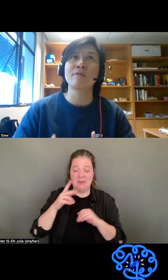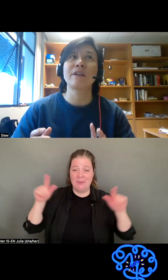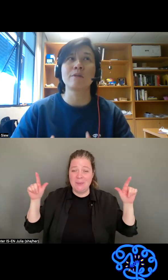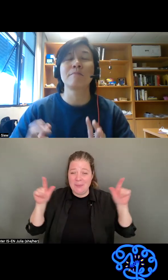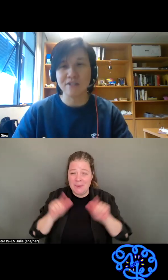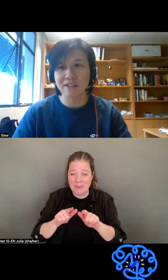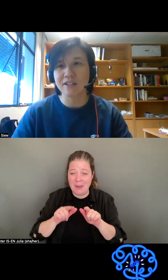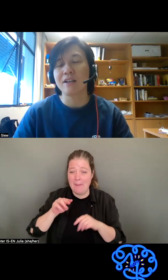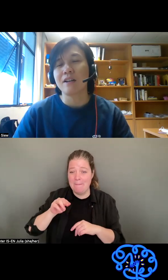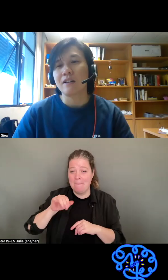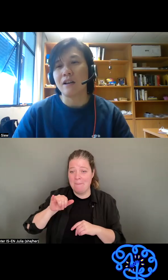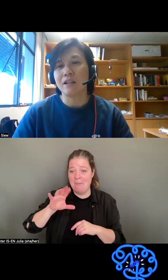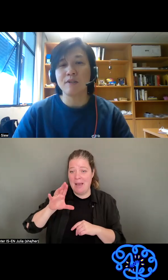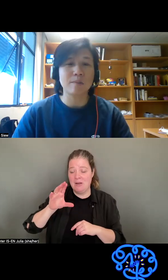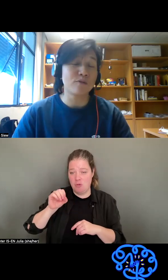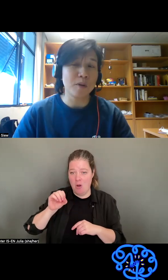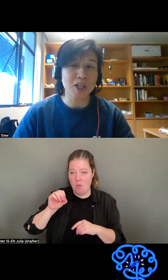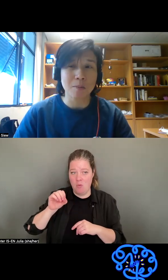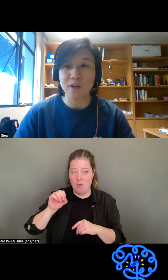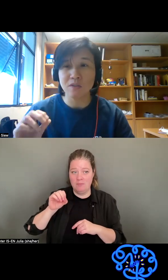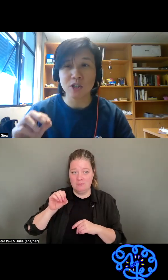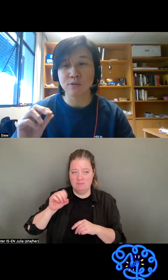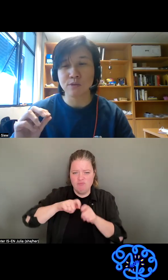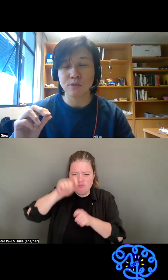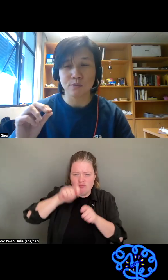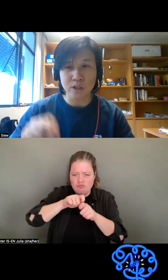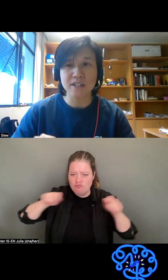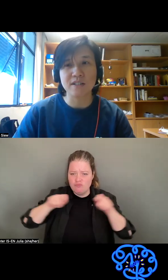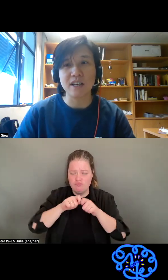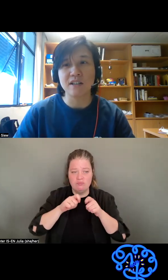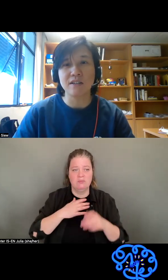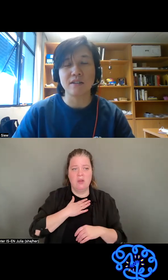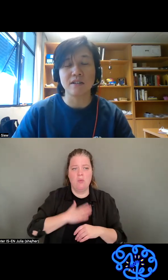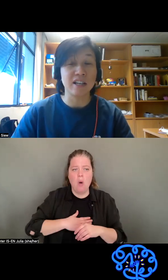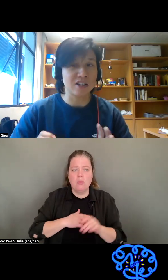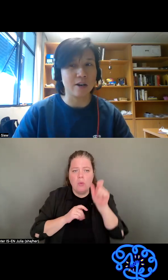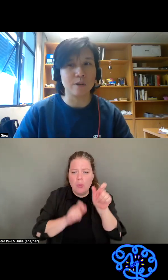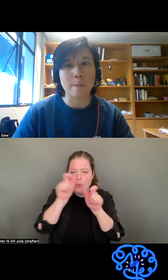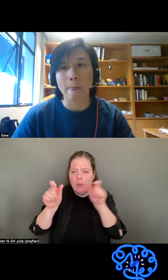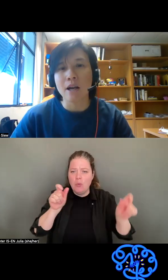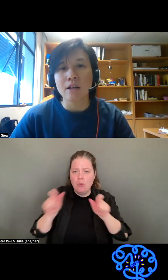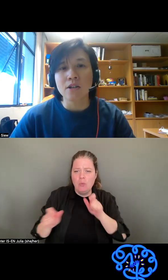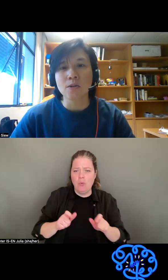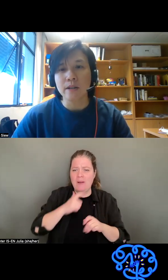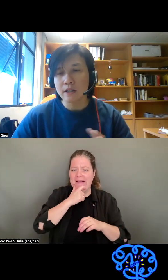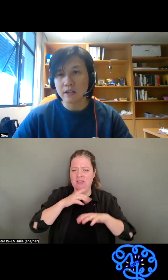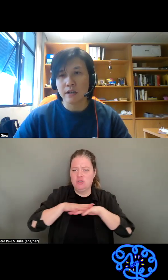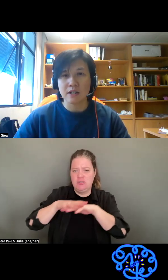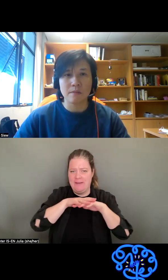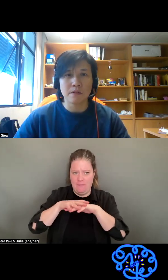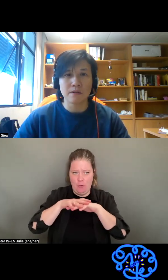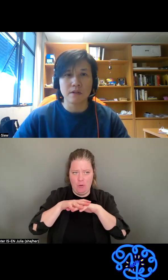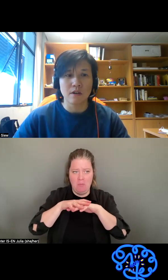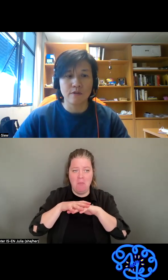micro level network metrics that give us some information about individual words in the English network. So here is